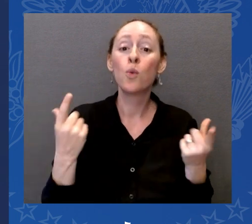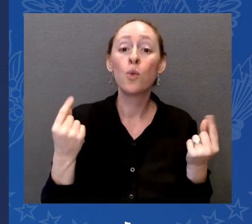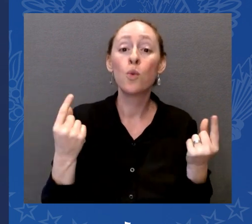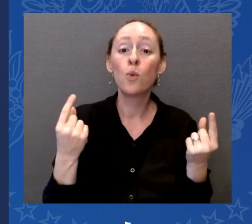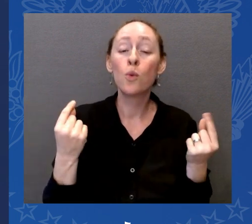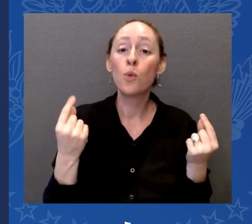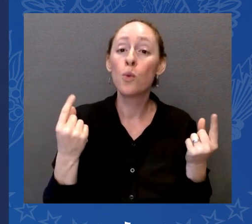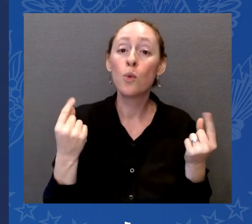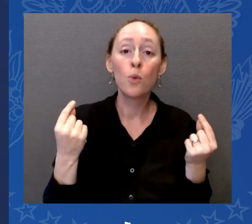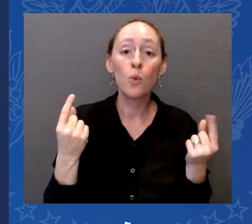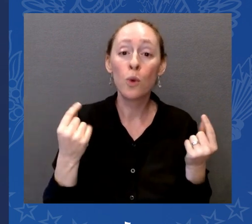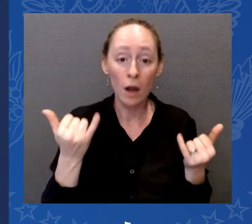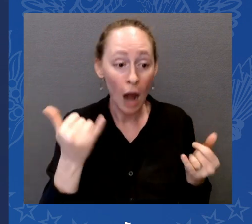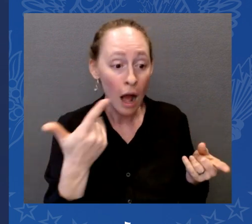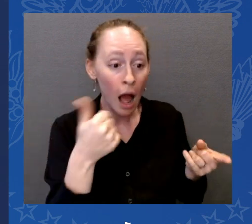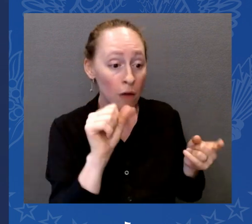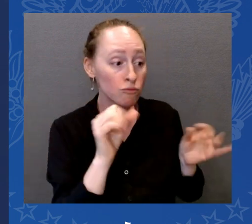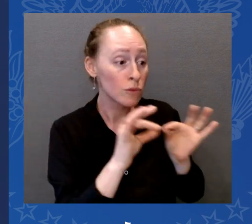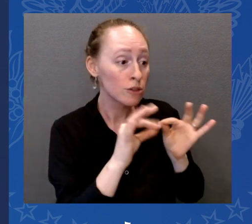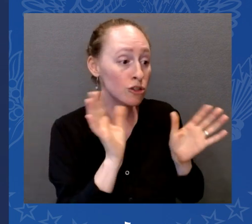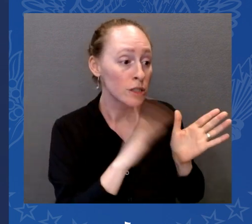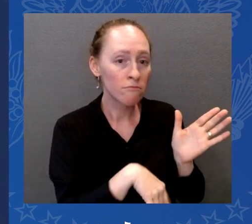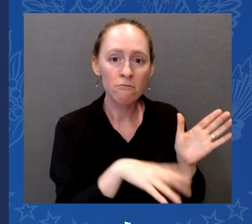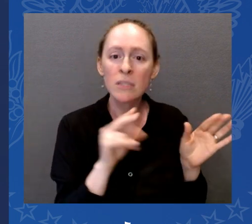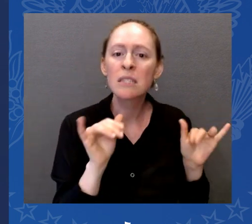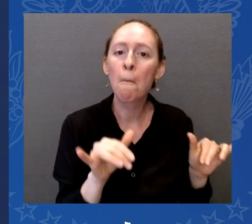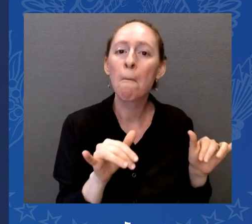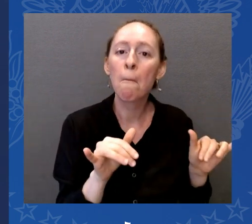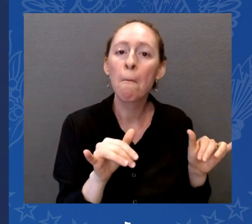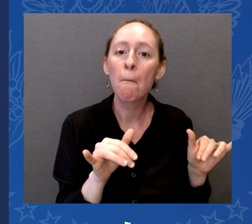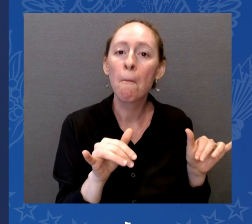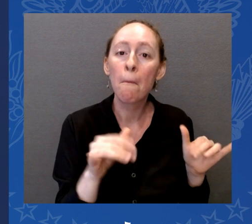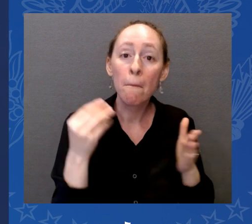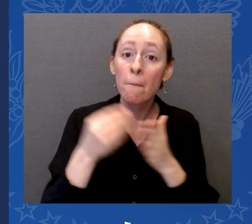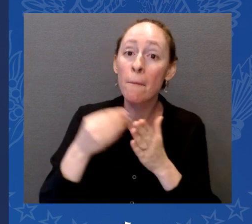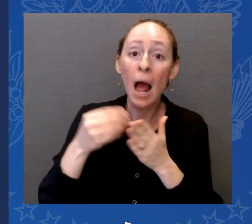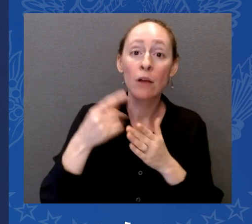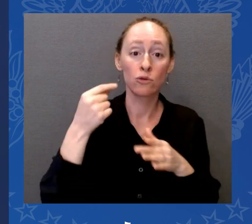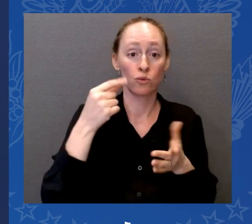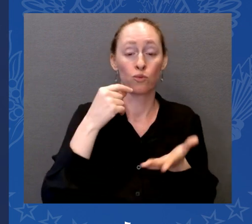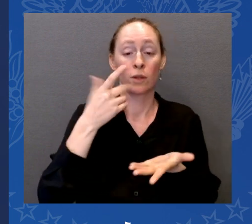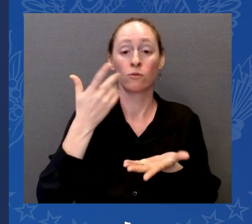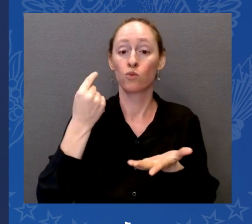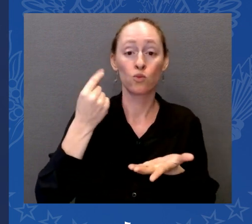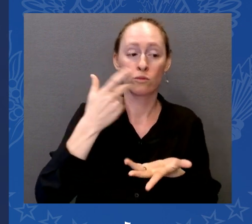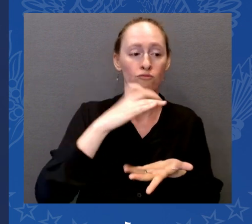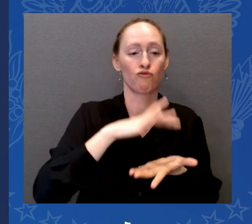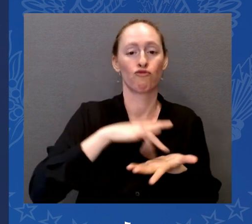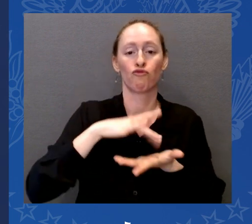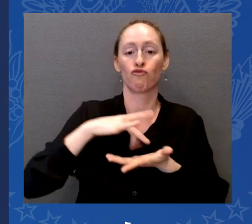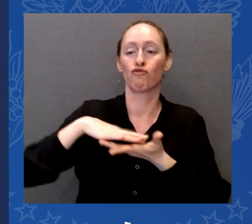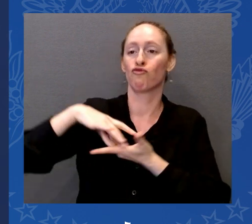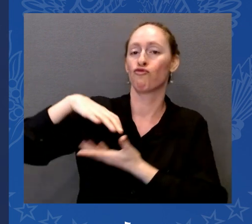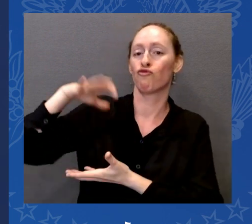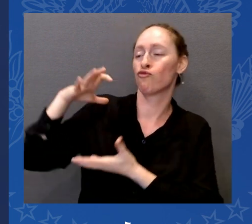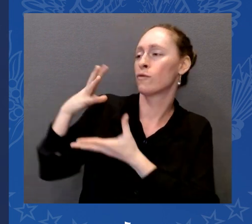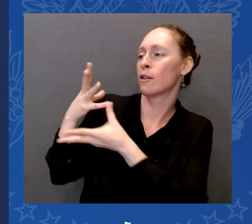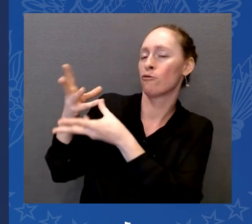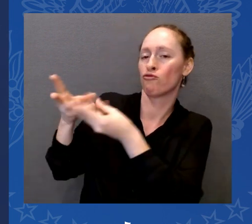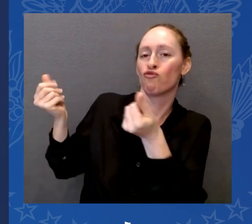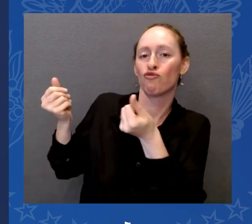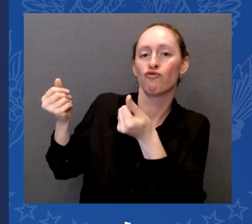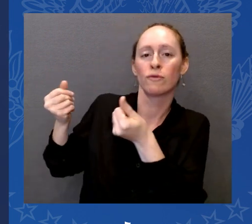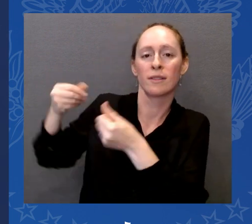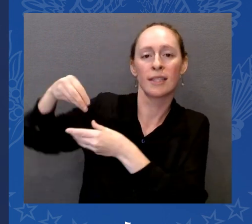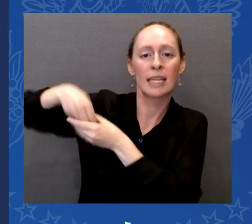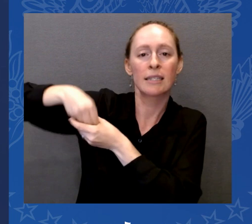prices. Because if they charge the same amount as they're acting as they did a year ago and 2 years ago, when the price of gas goes down,